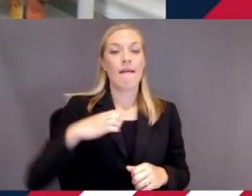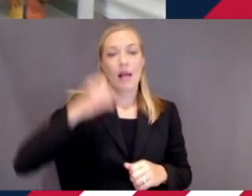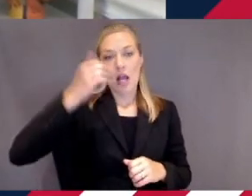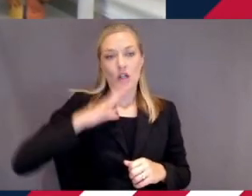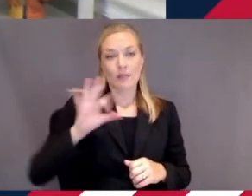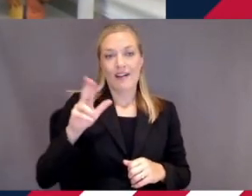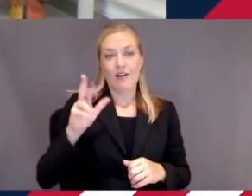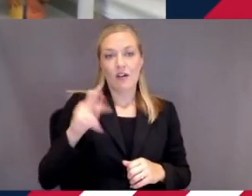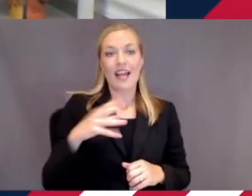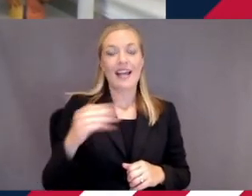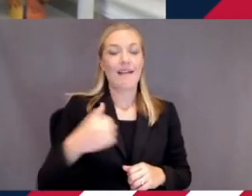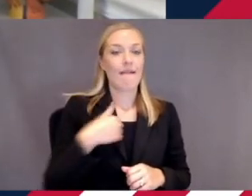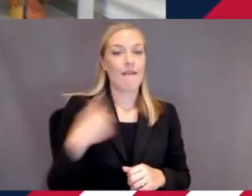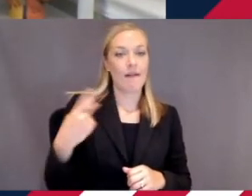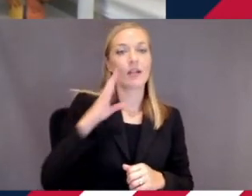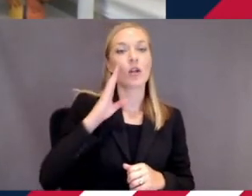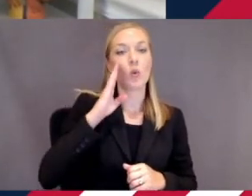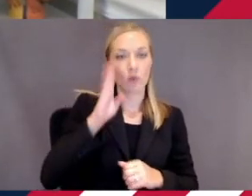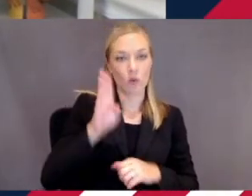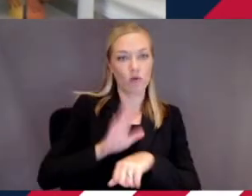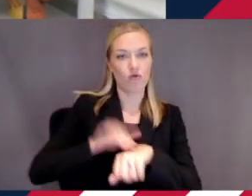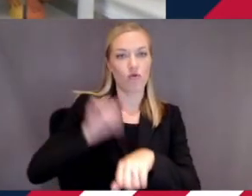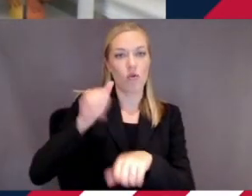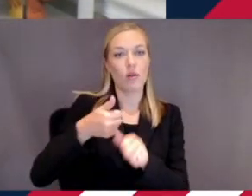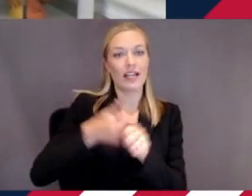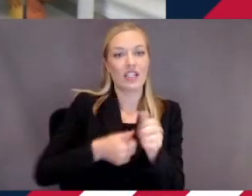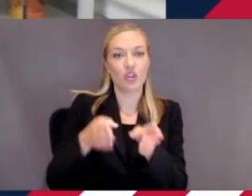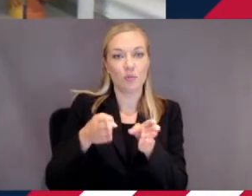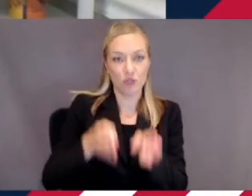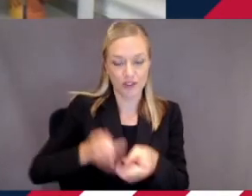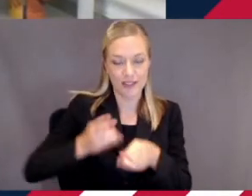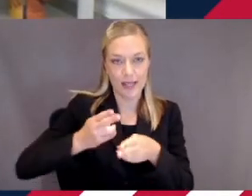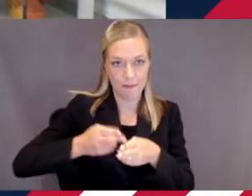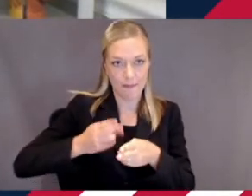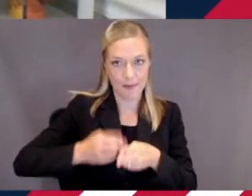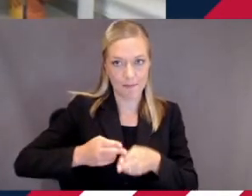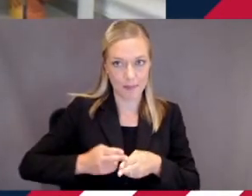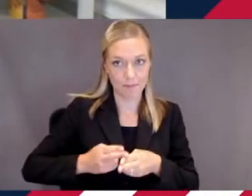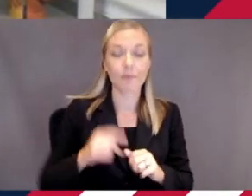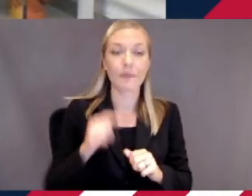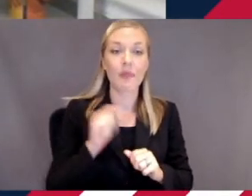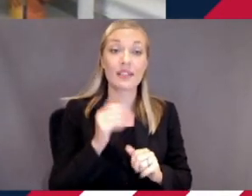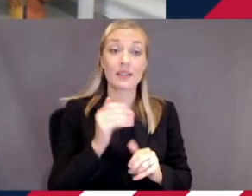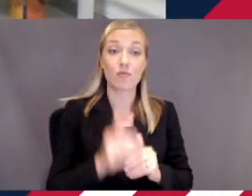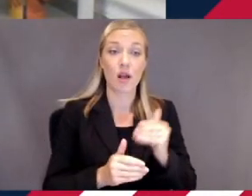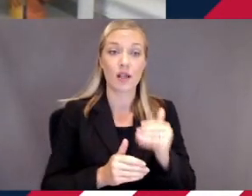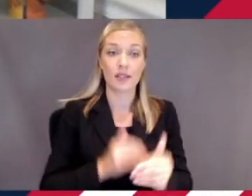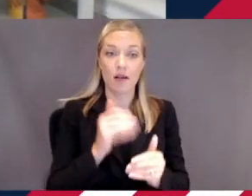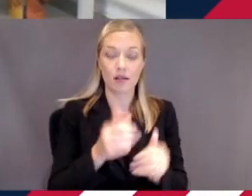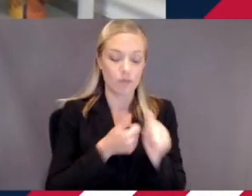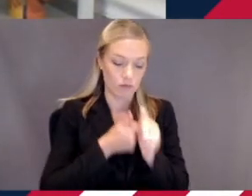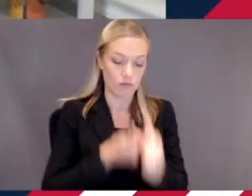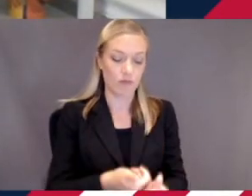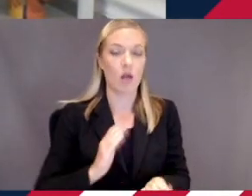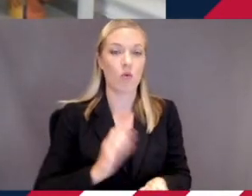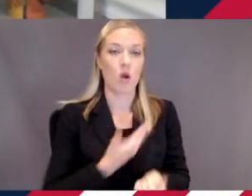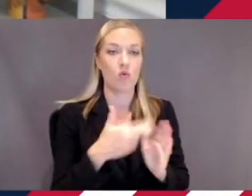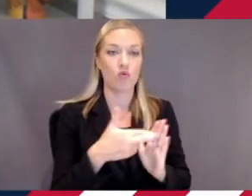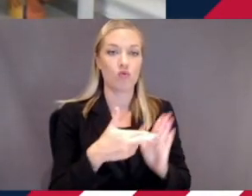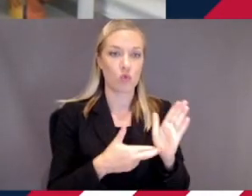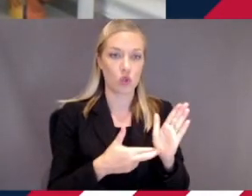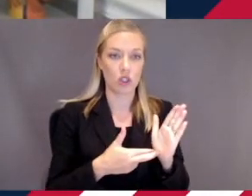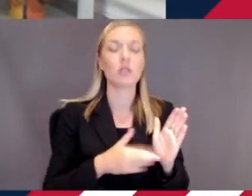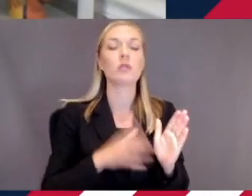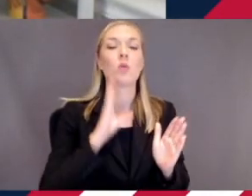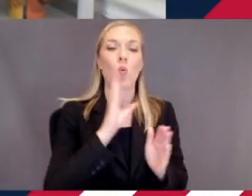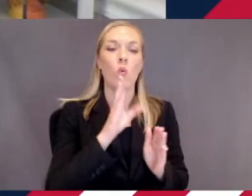each of the proposals. This process, as provided in our rules, will ensure our virtual meeting will